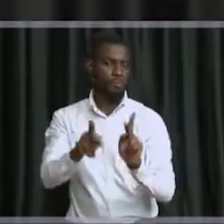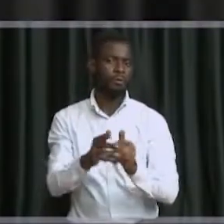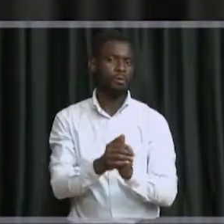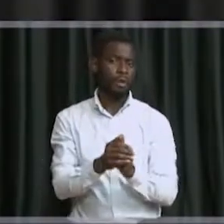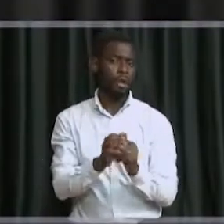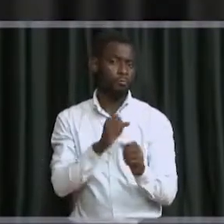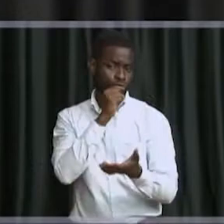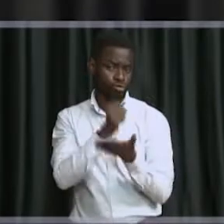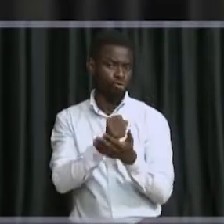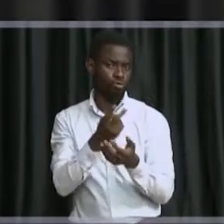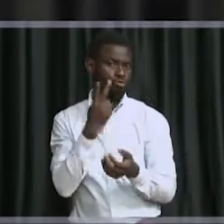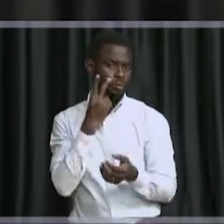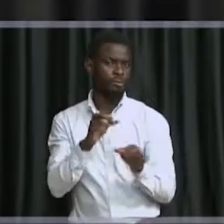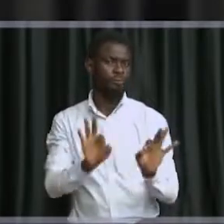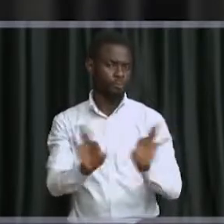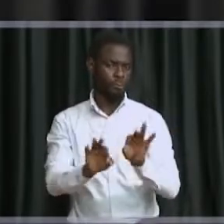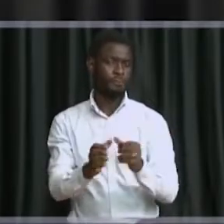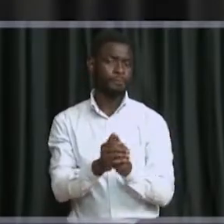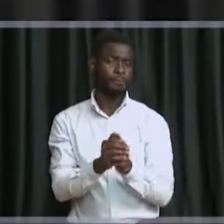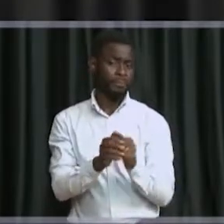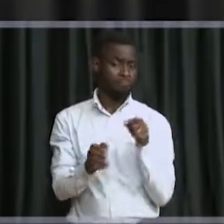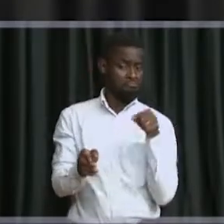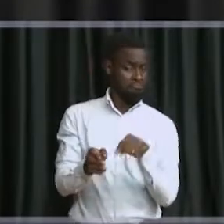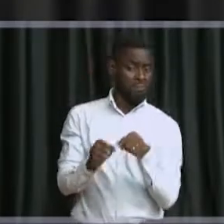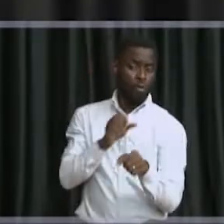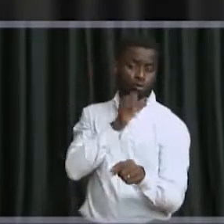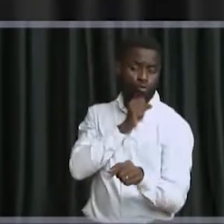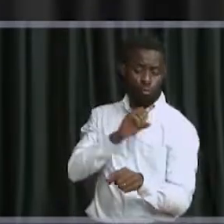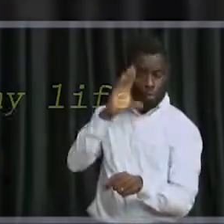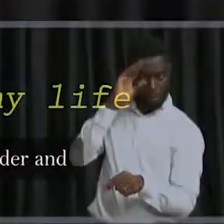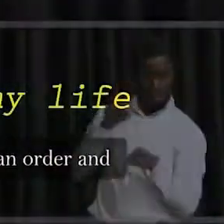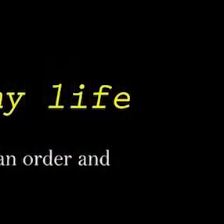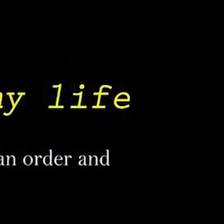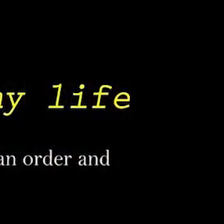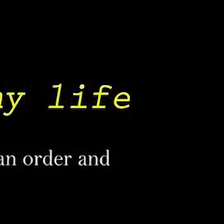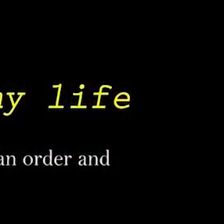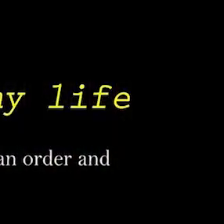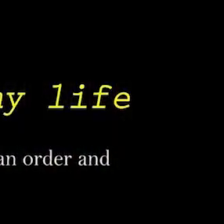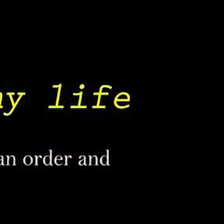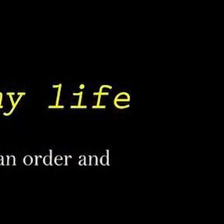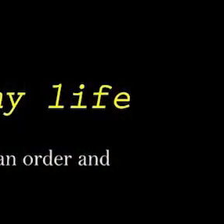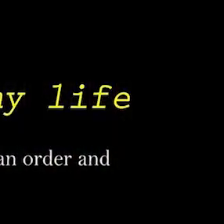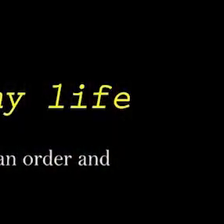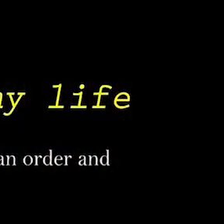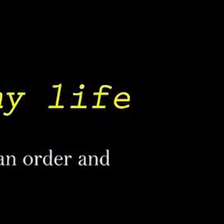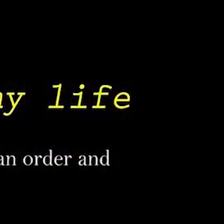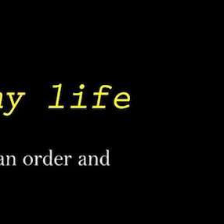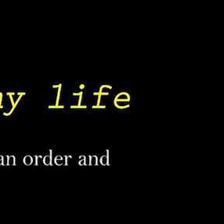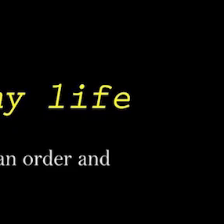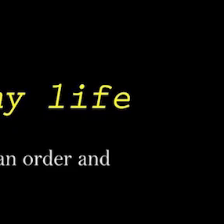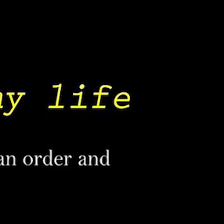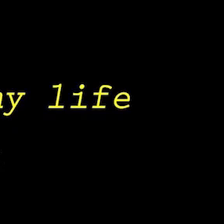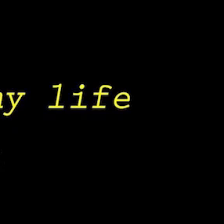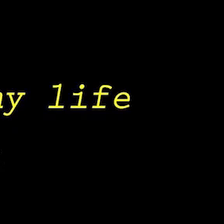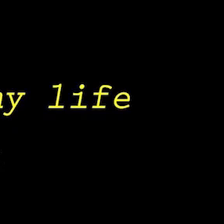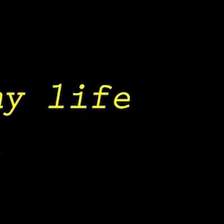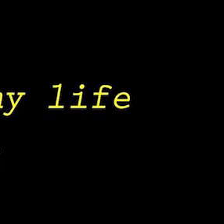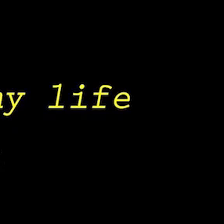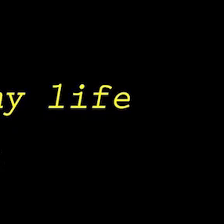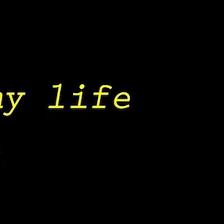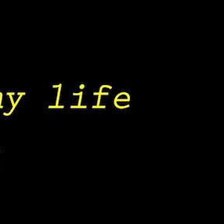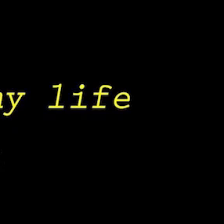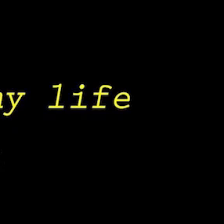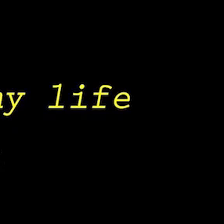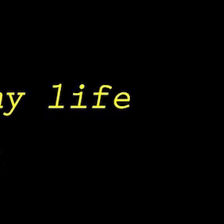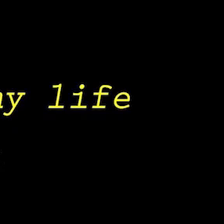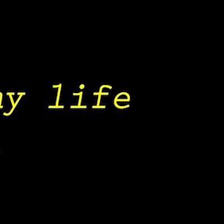sinyebibrii efrimu papapini ibi kwa restaurant bimu so ukudi oye seo maodano wa waitress